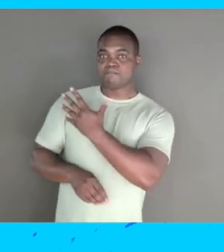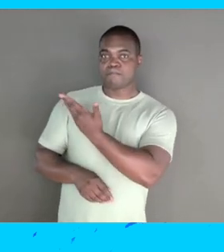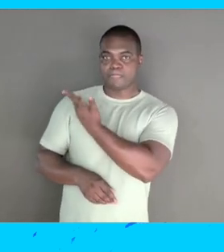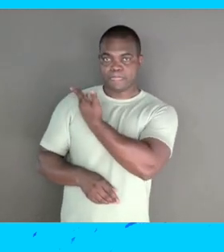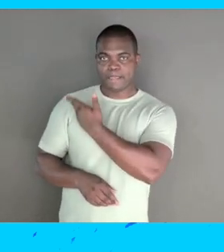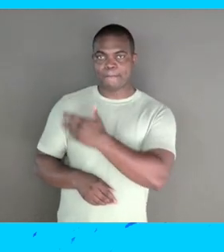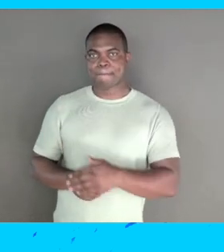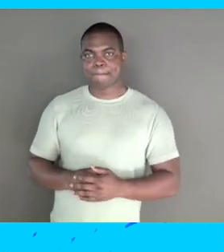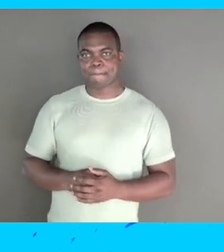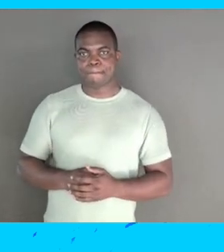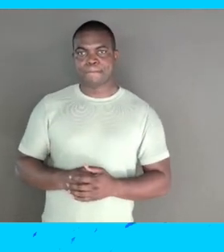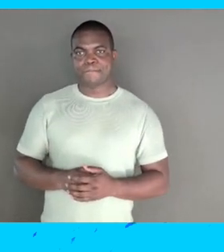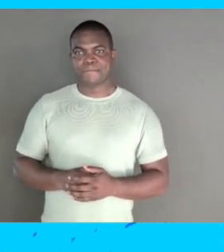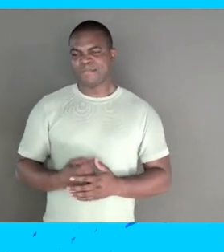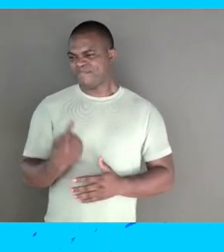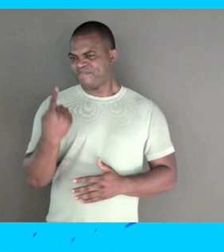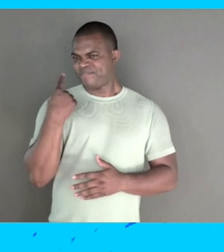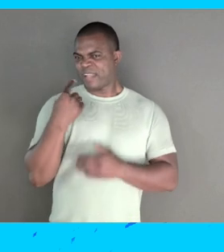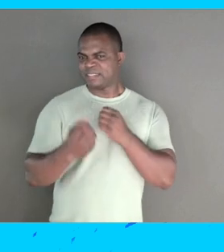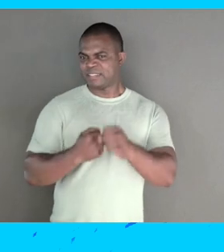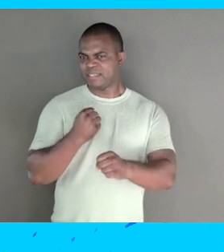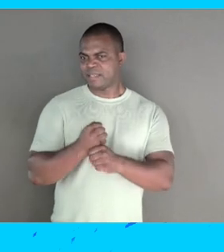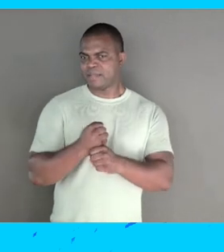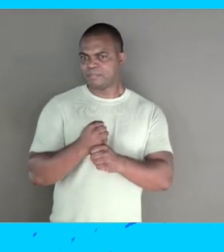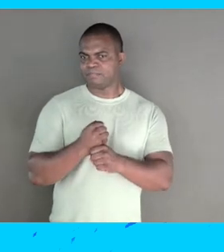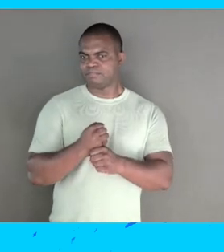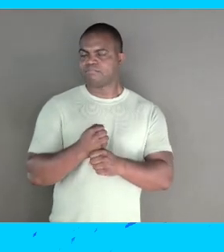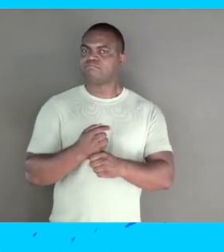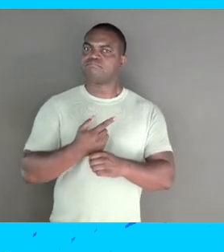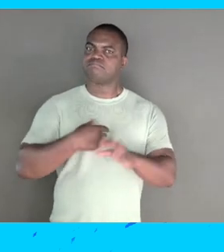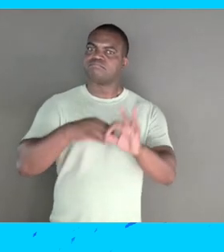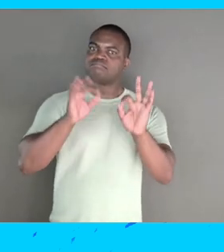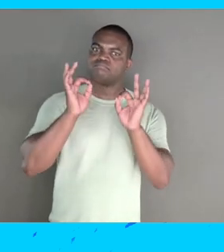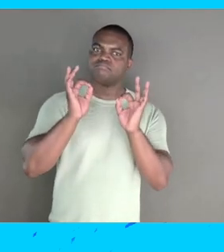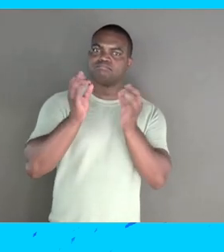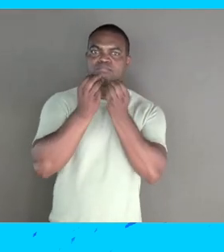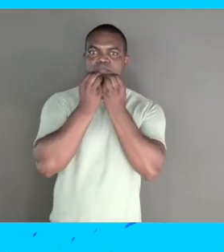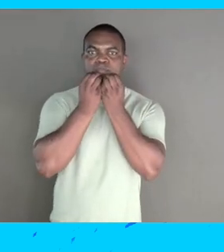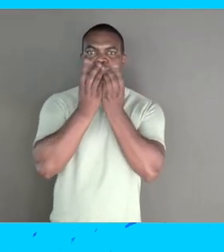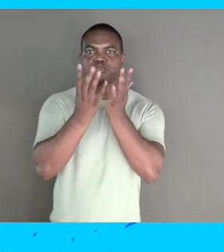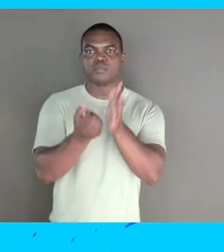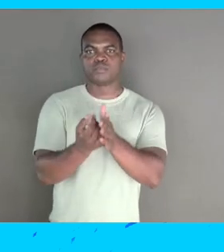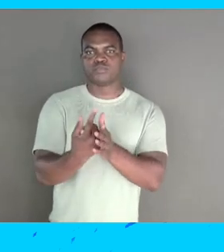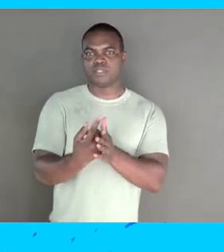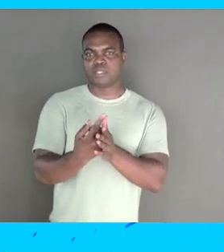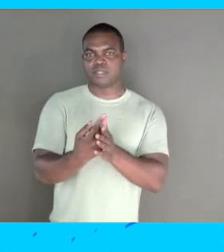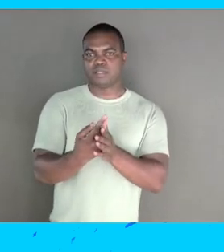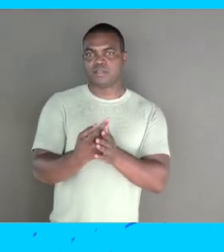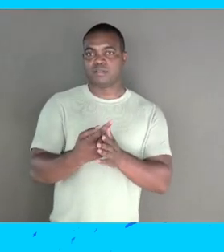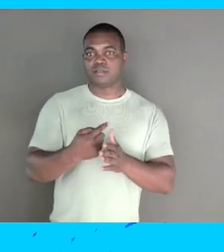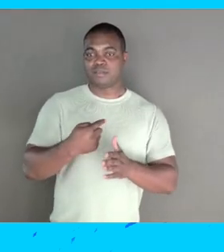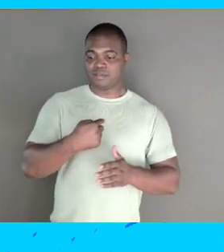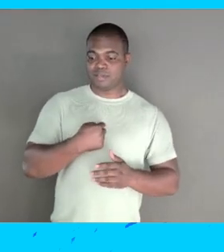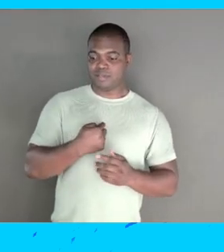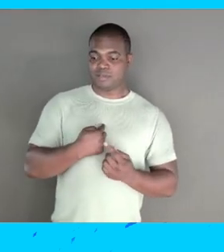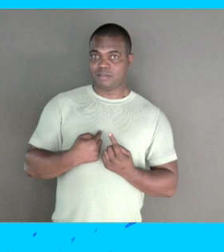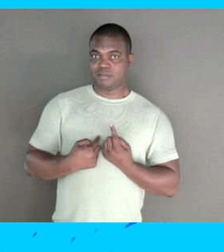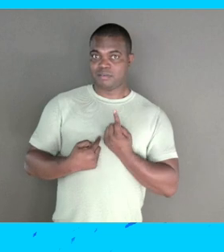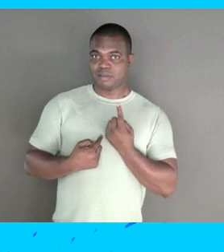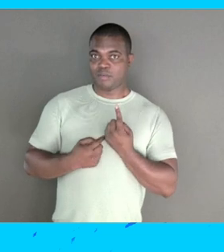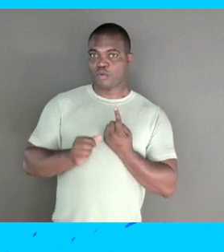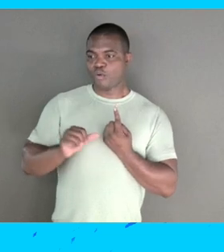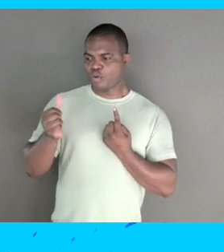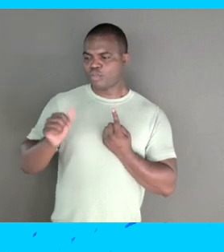Last year, I had an amazing opportunity to be one of the Young and Alive Fellows. So Young and Alive